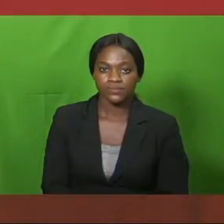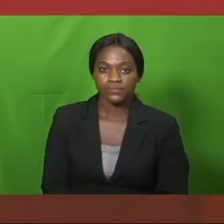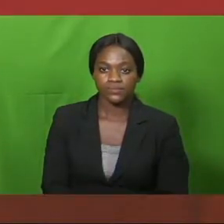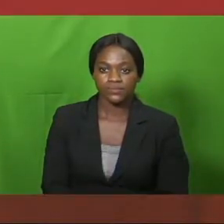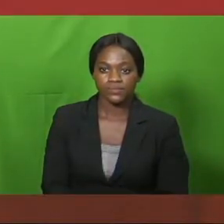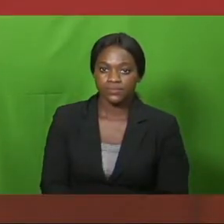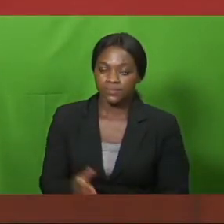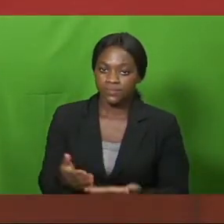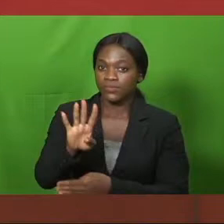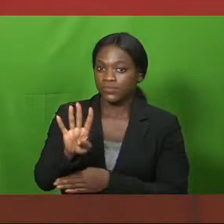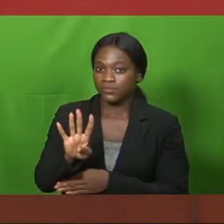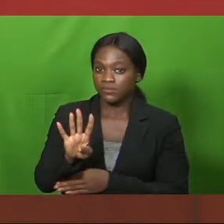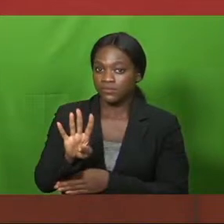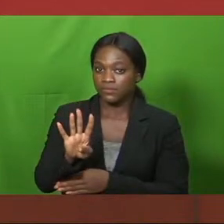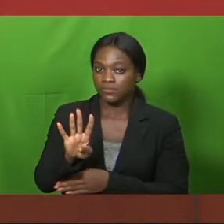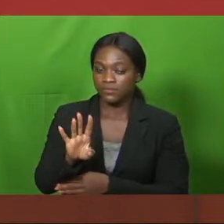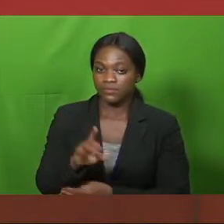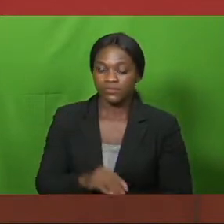Page 4.